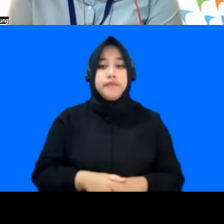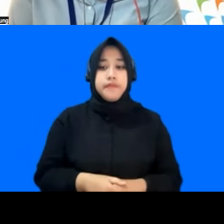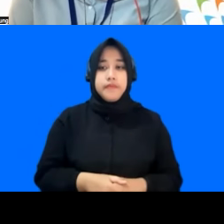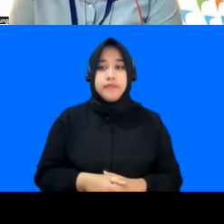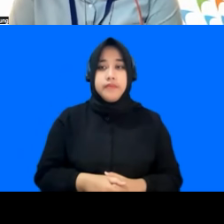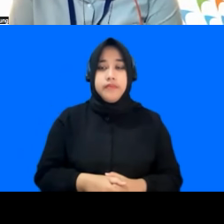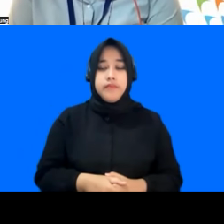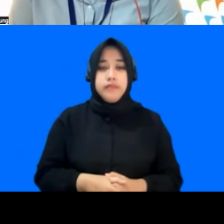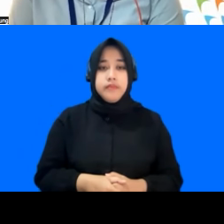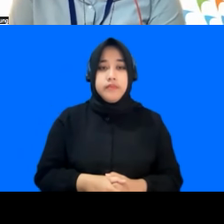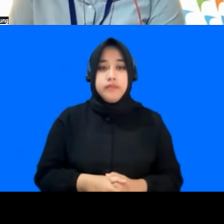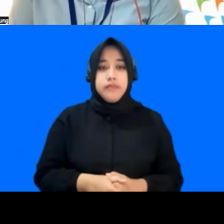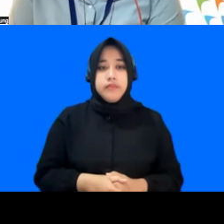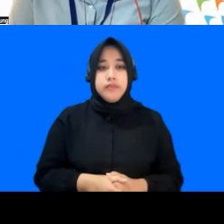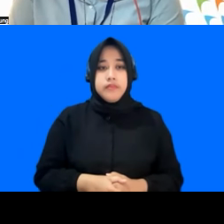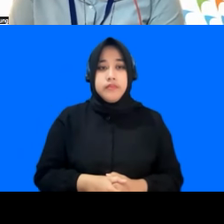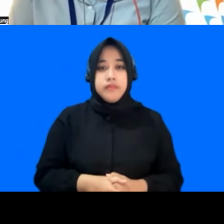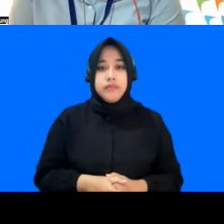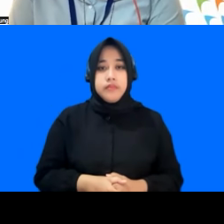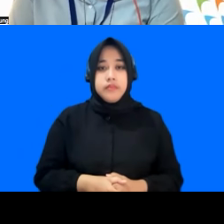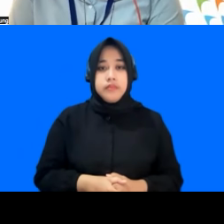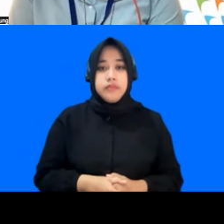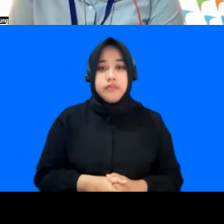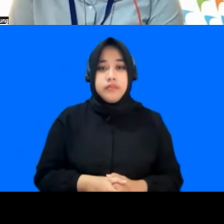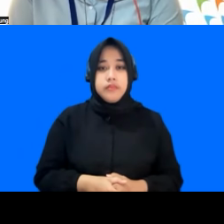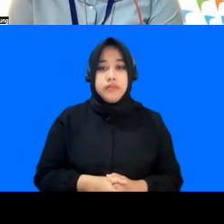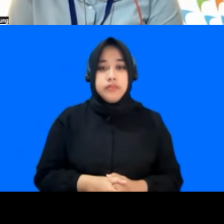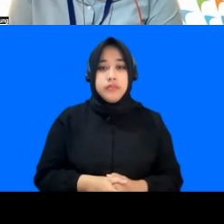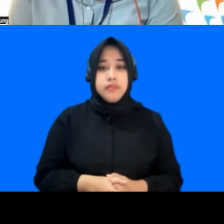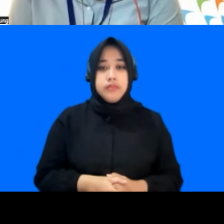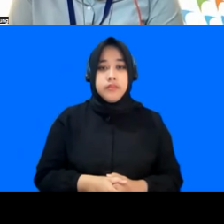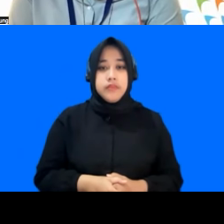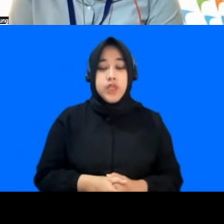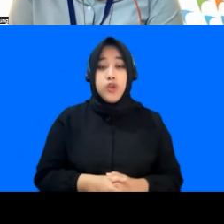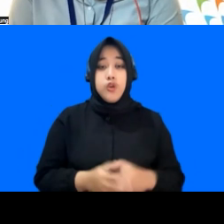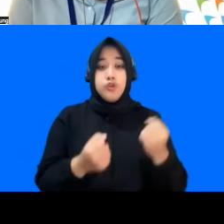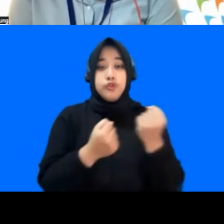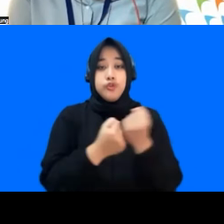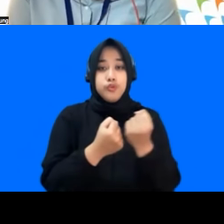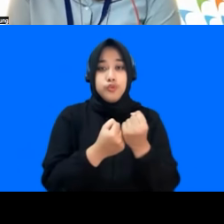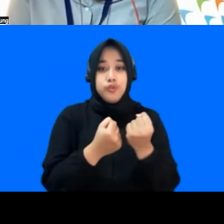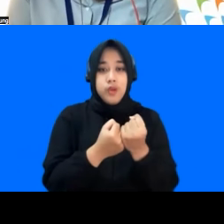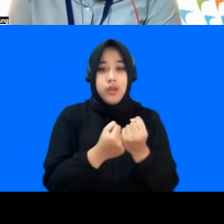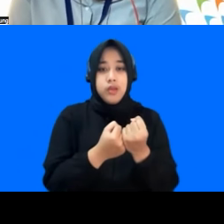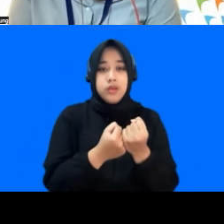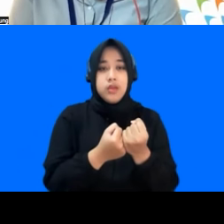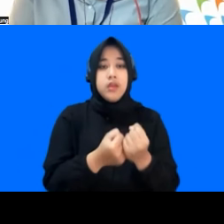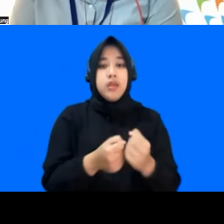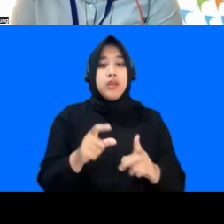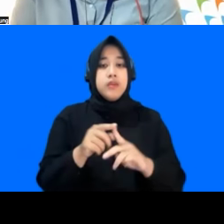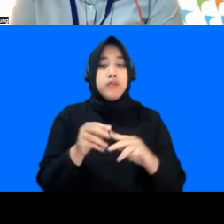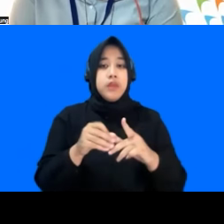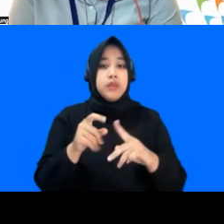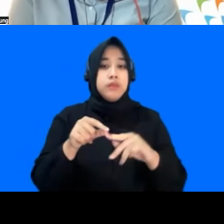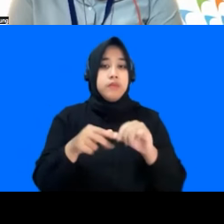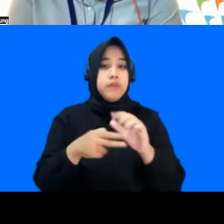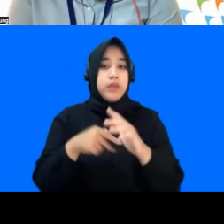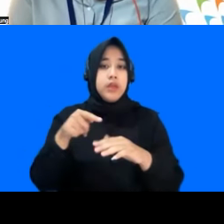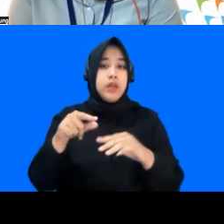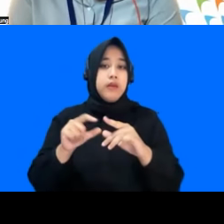Fund with the support of Department of Foreign Affairs and Trade, Government of Australia, and facilitated by Rumble